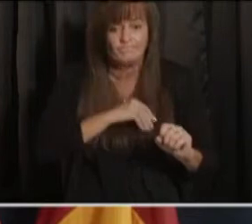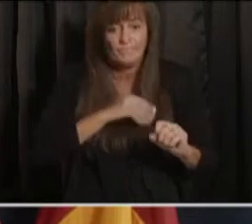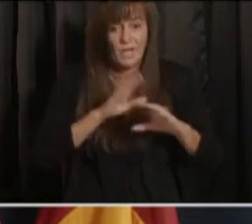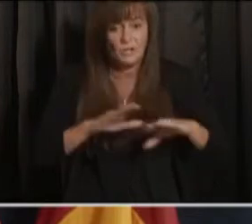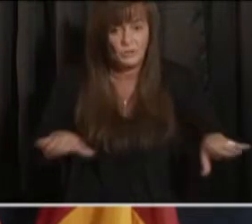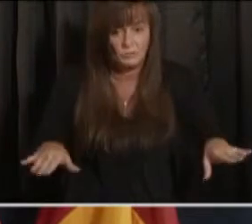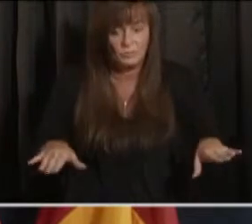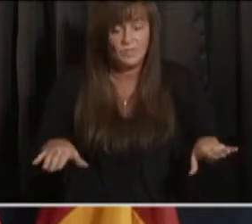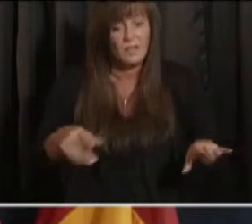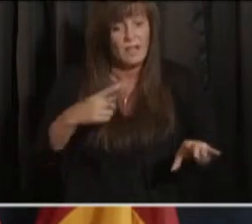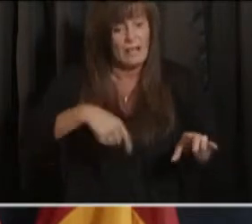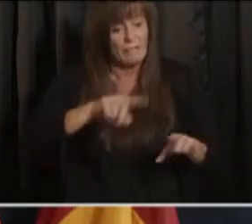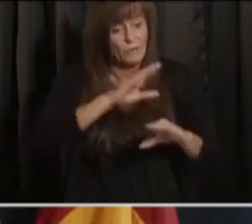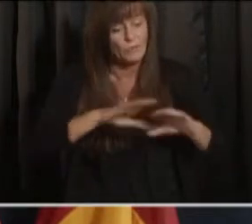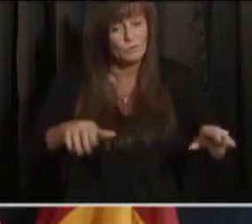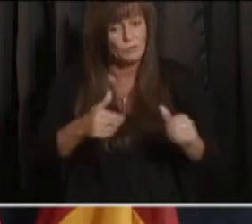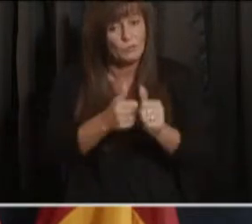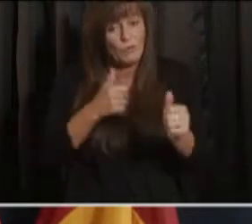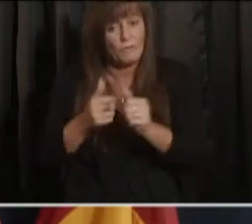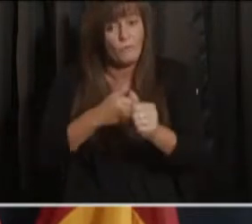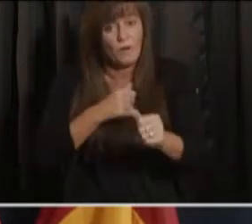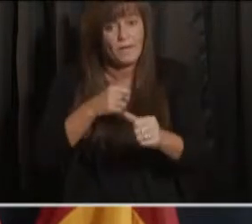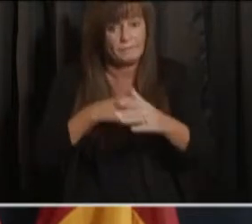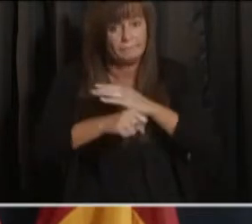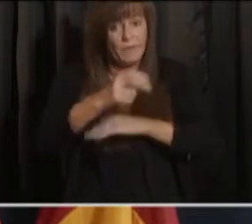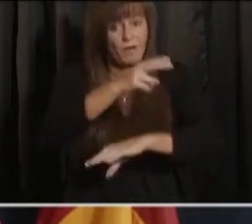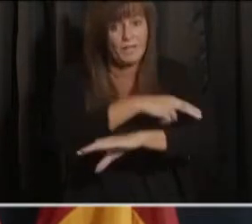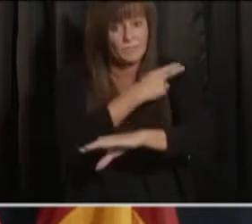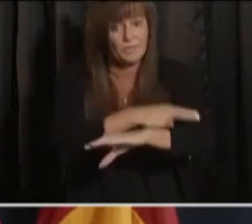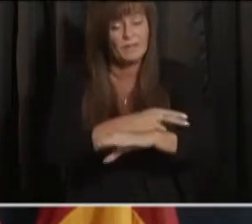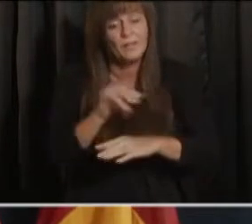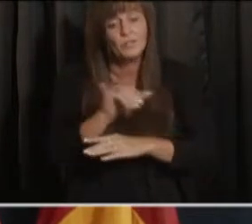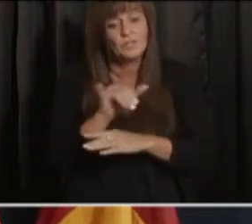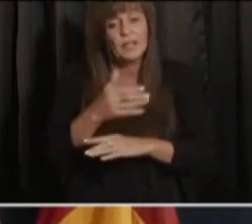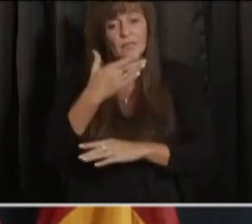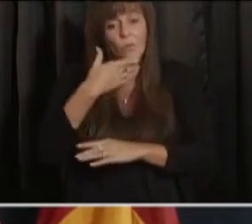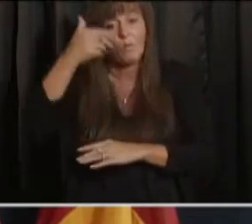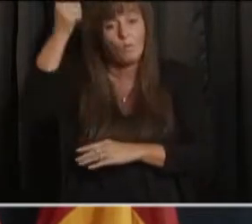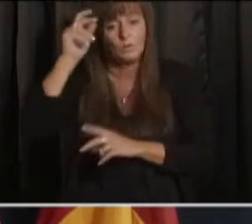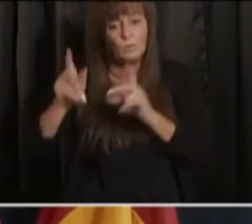avoiding hospitalization just like the older population has as well.